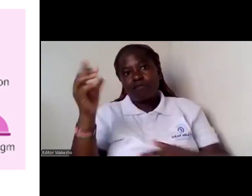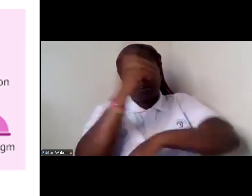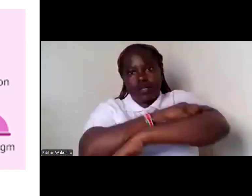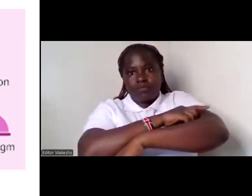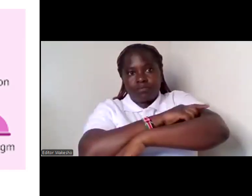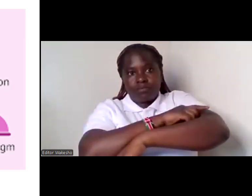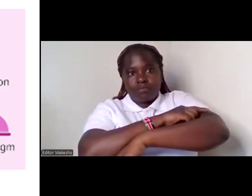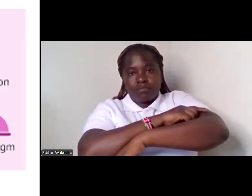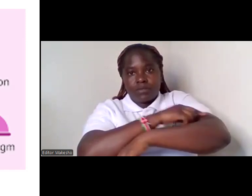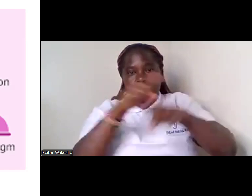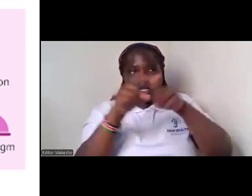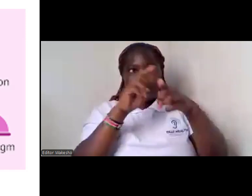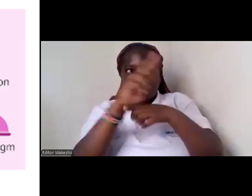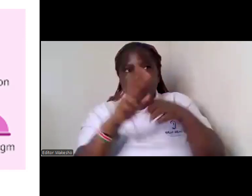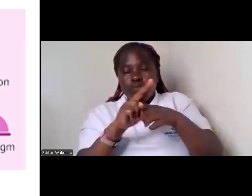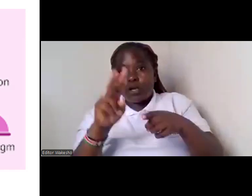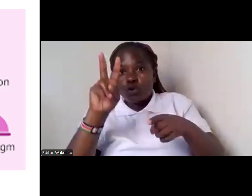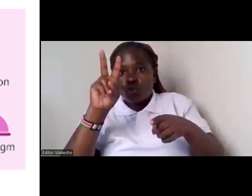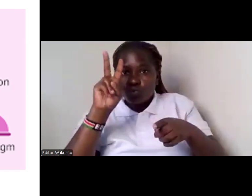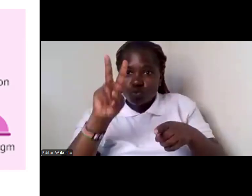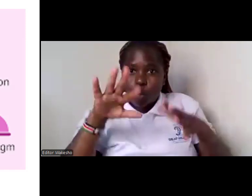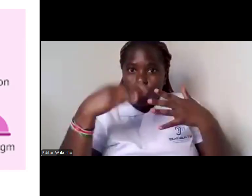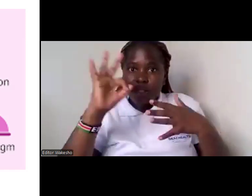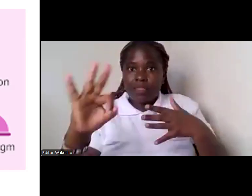and use about 2 to 3 pads per day.